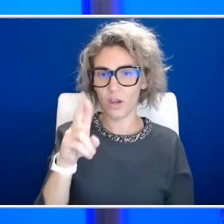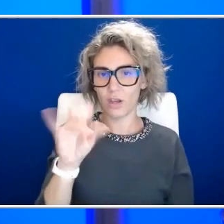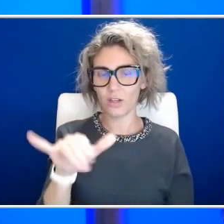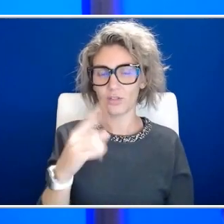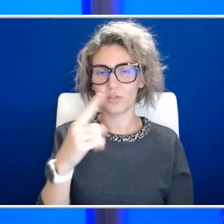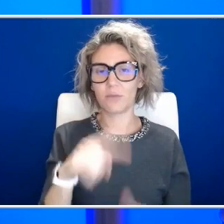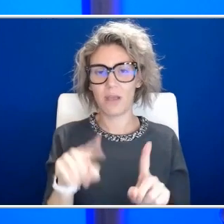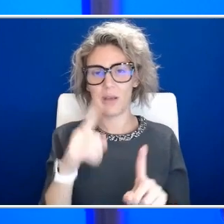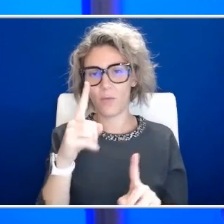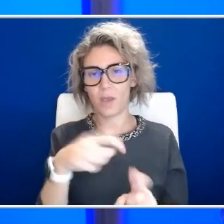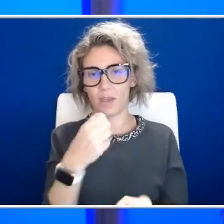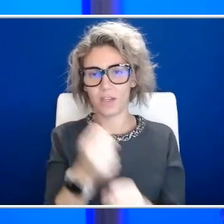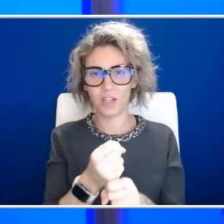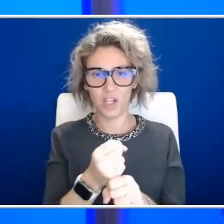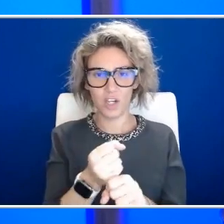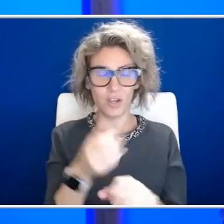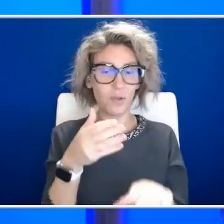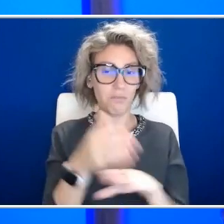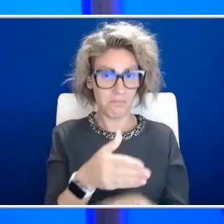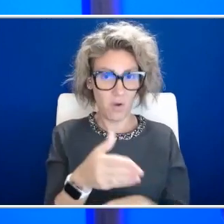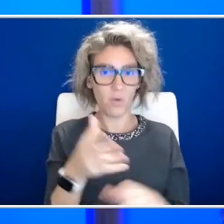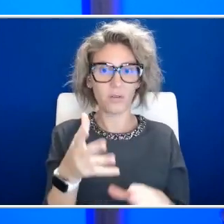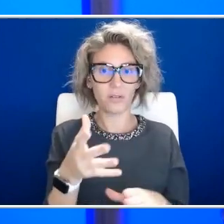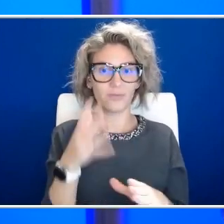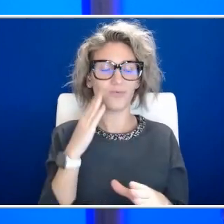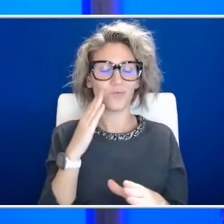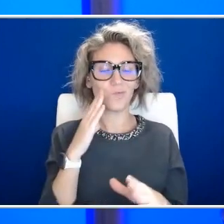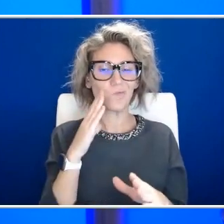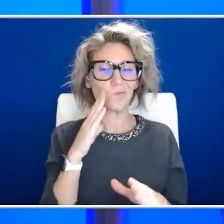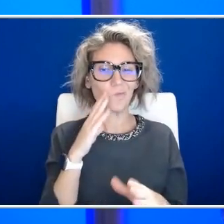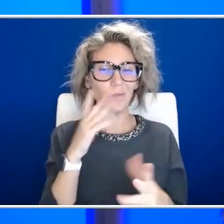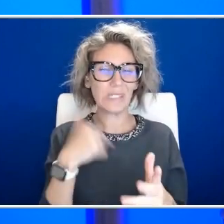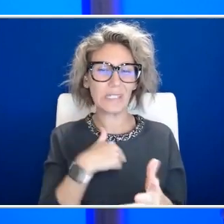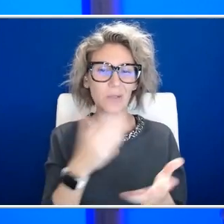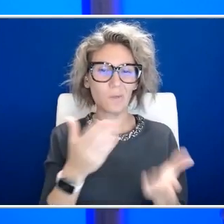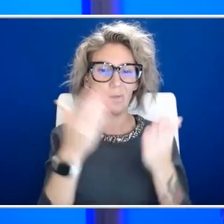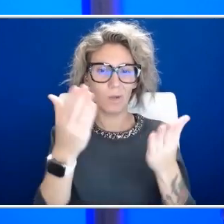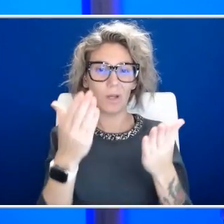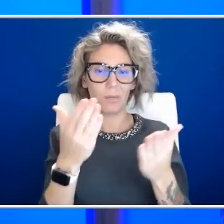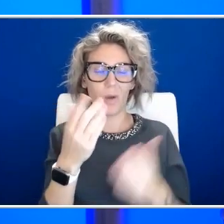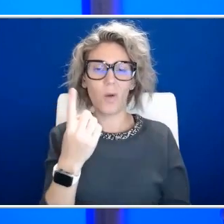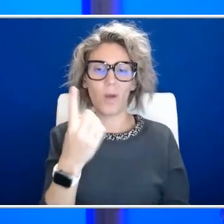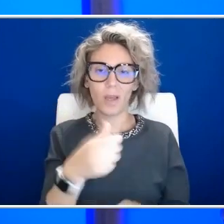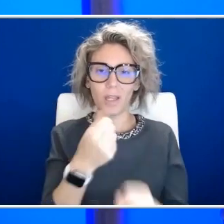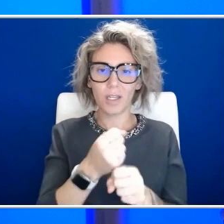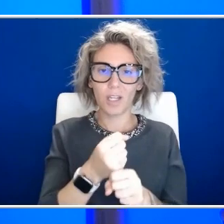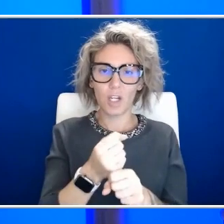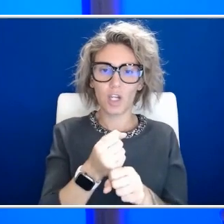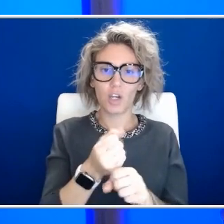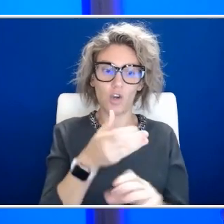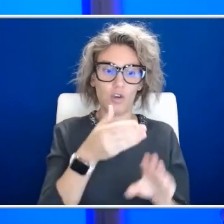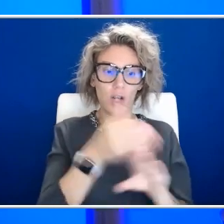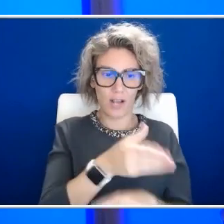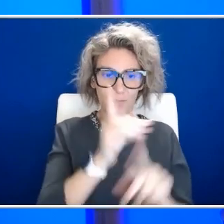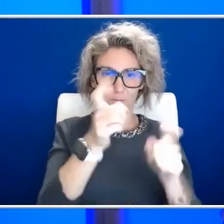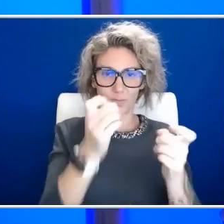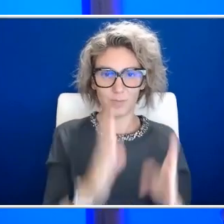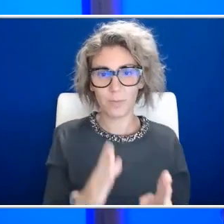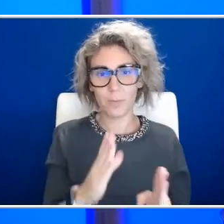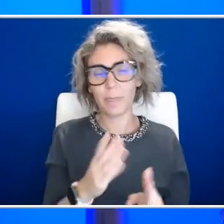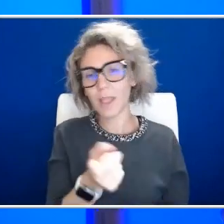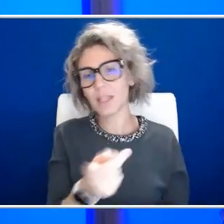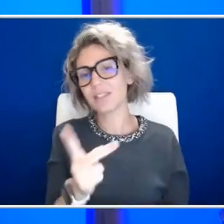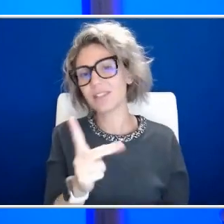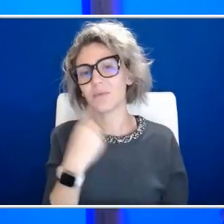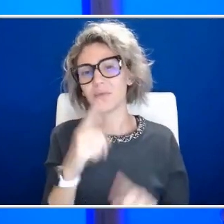post, usually that's when we recommend getting pregnant for donors, 1 year post-donation, and there is some risk, but it's manageable. And